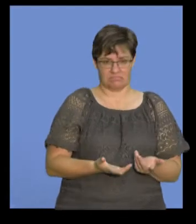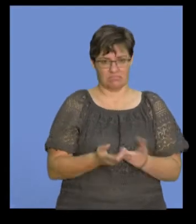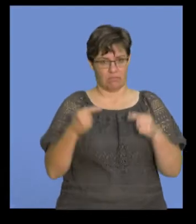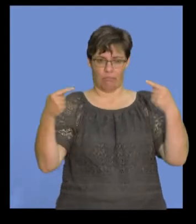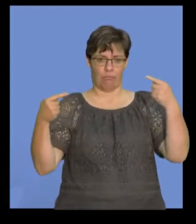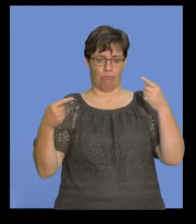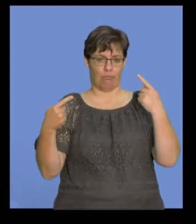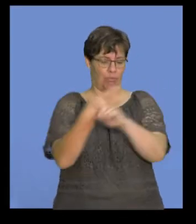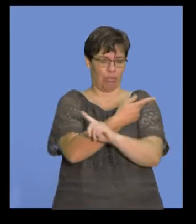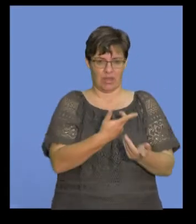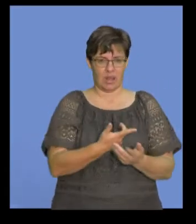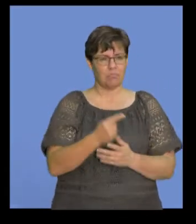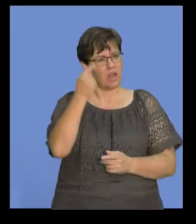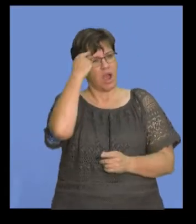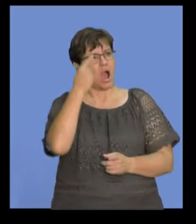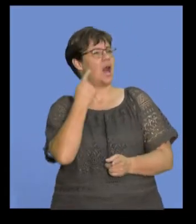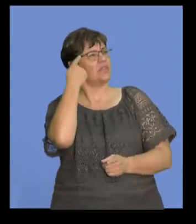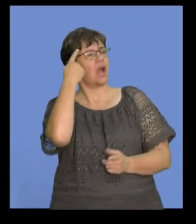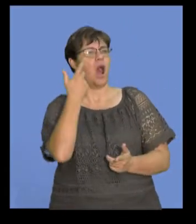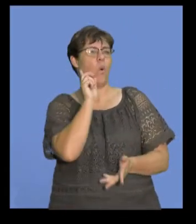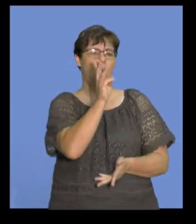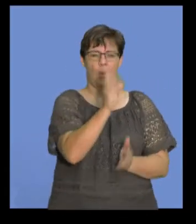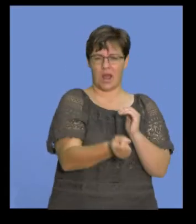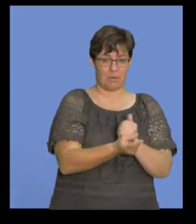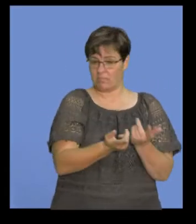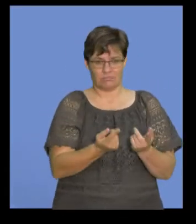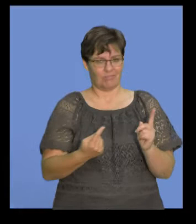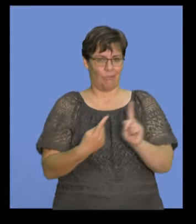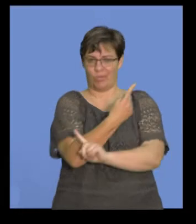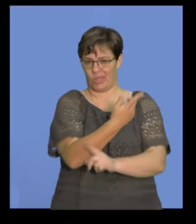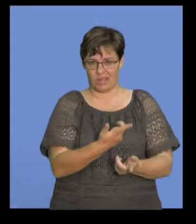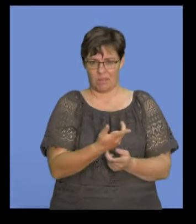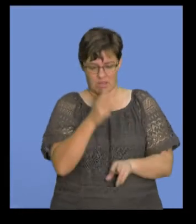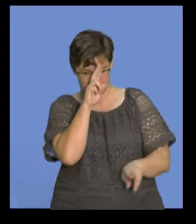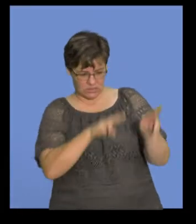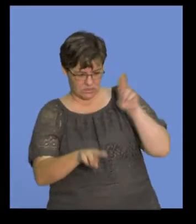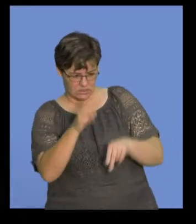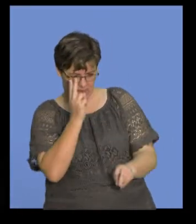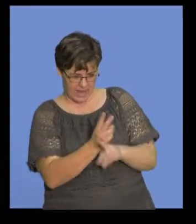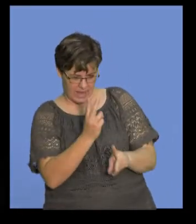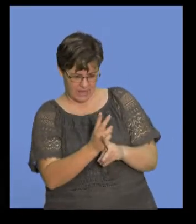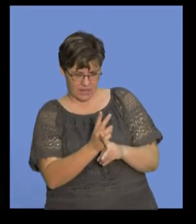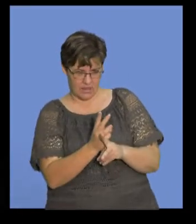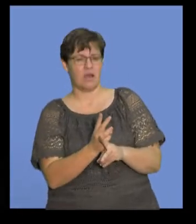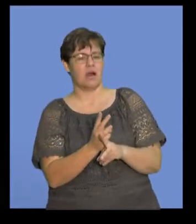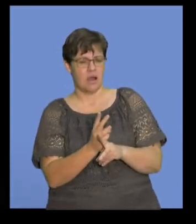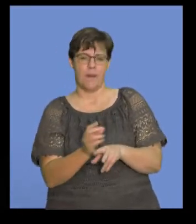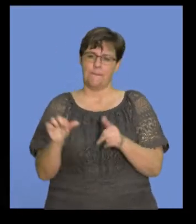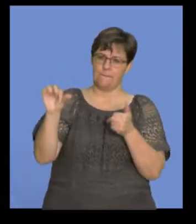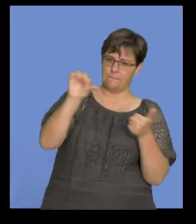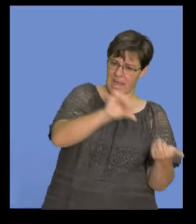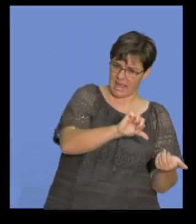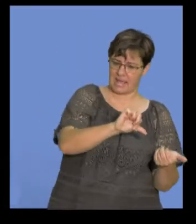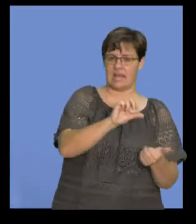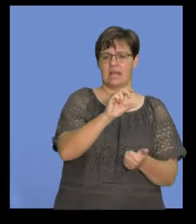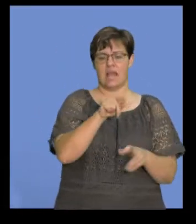you've made an educated prediction or guess, then you've got to review that, and you've got to go back to the experimental